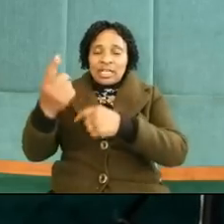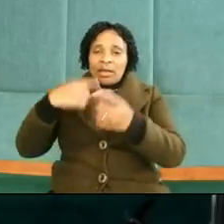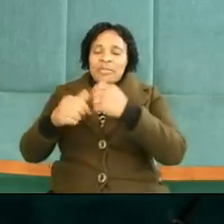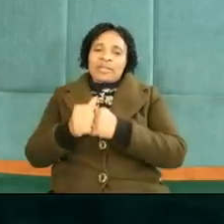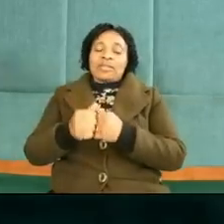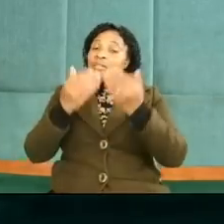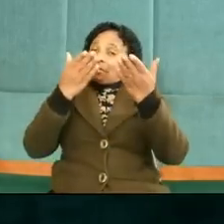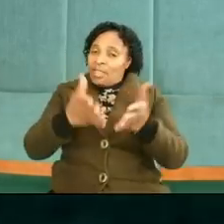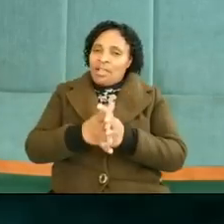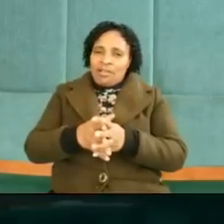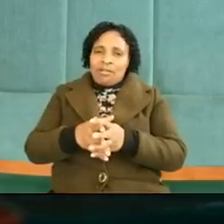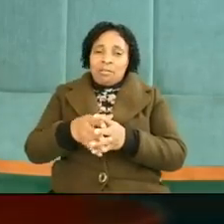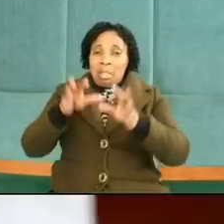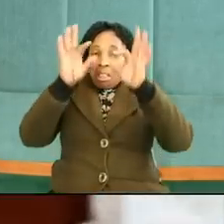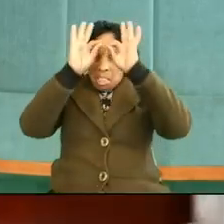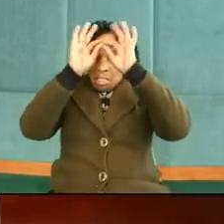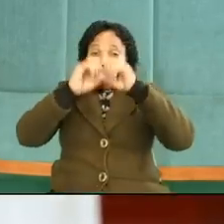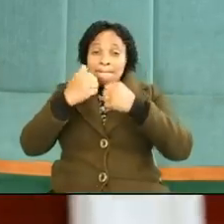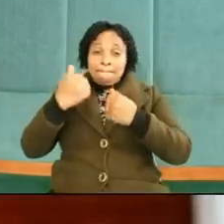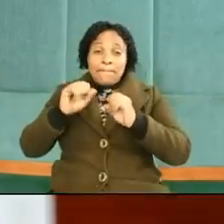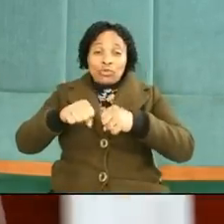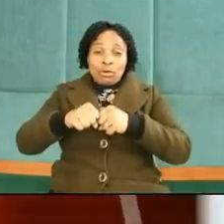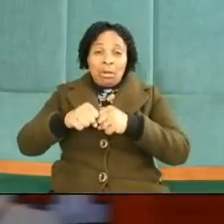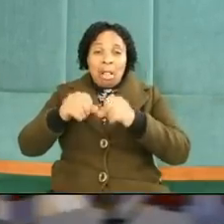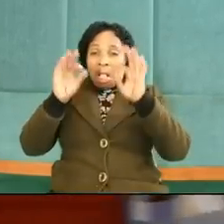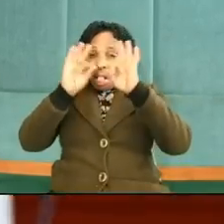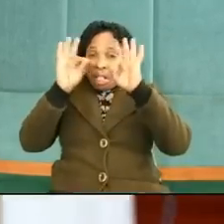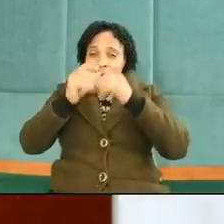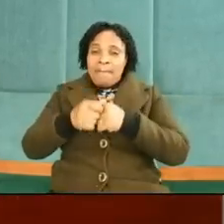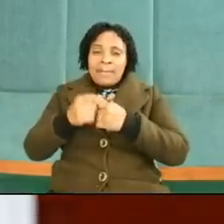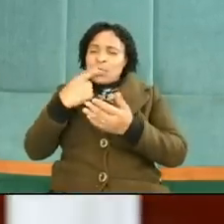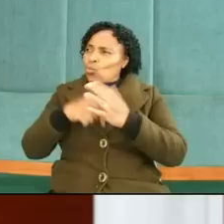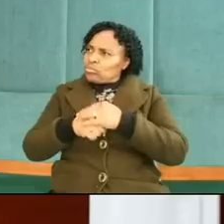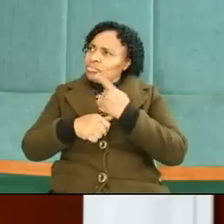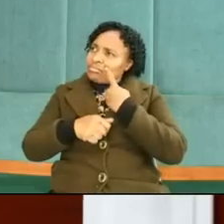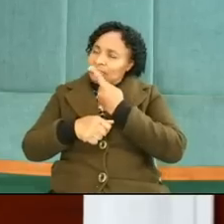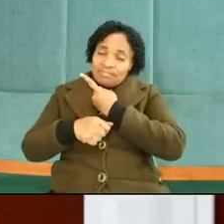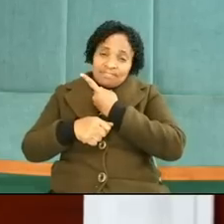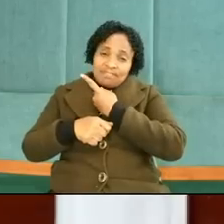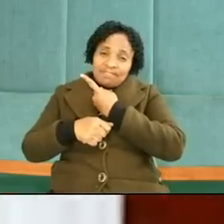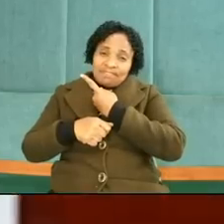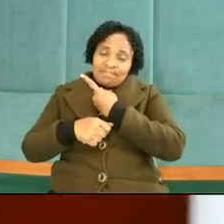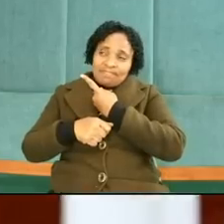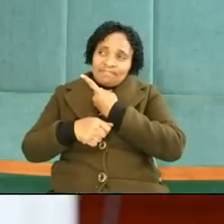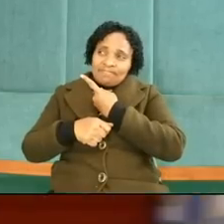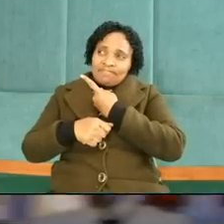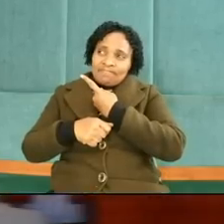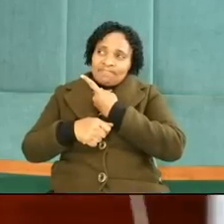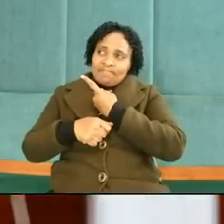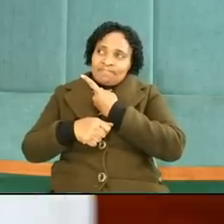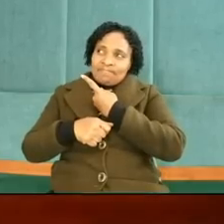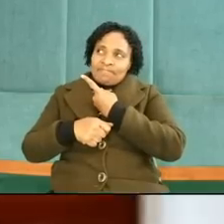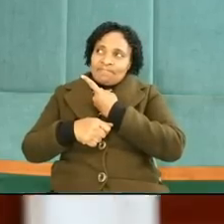in it. Blows your mind away. I said, what? So let me take you back. Thank you, guys. They gave me a